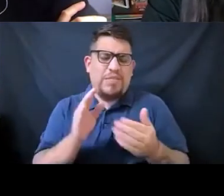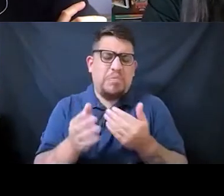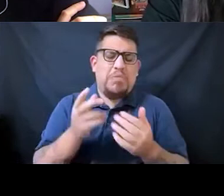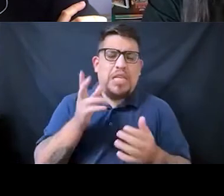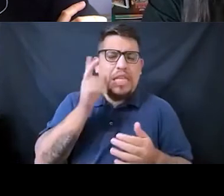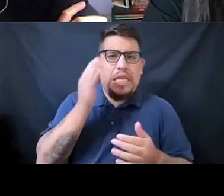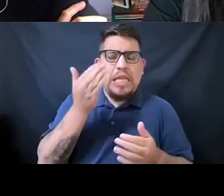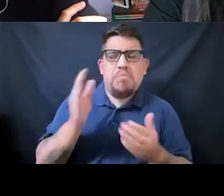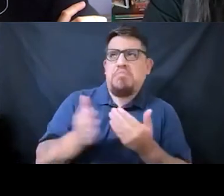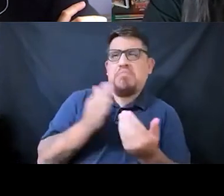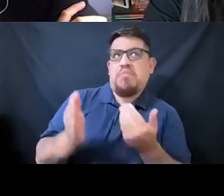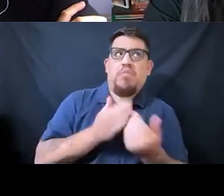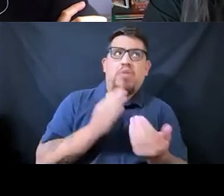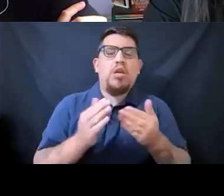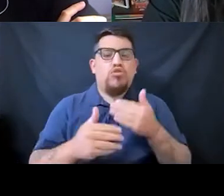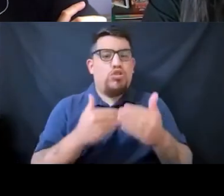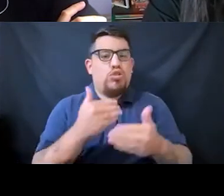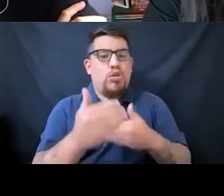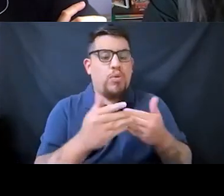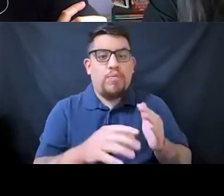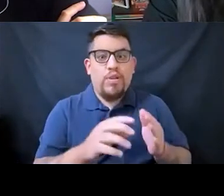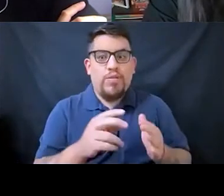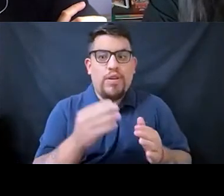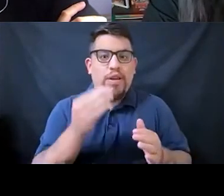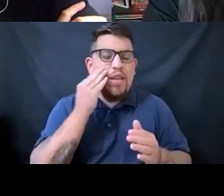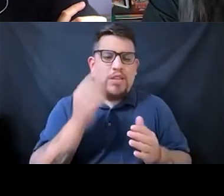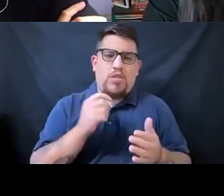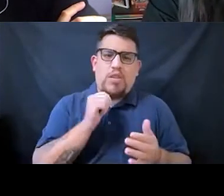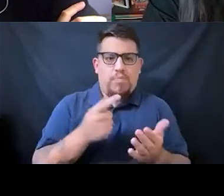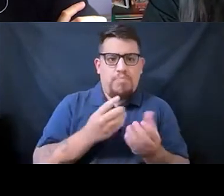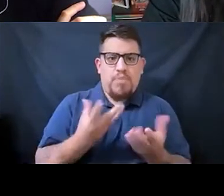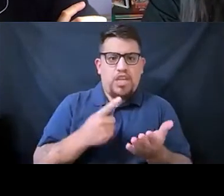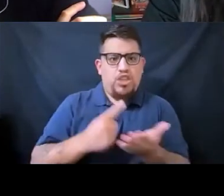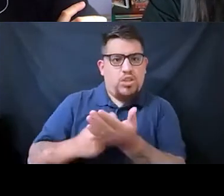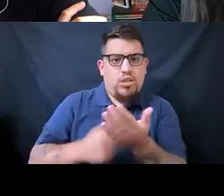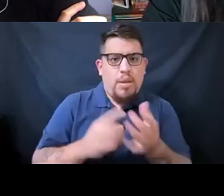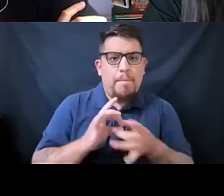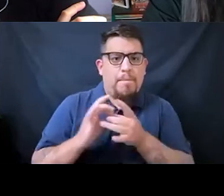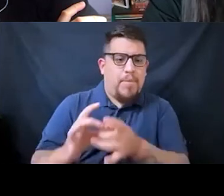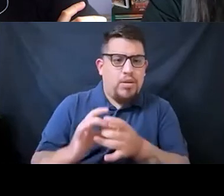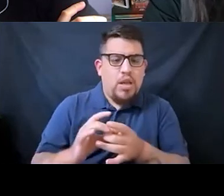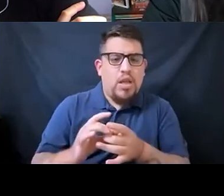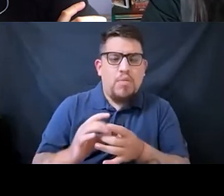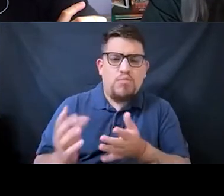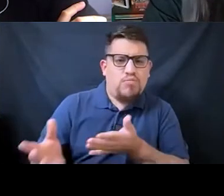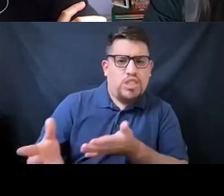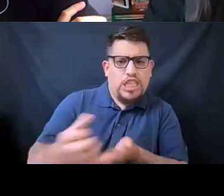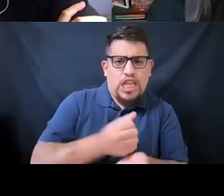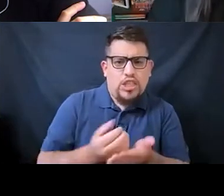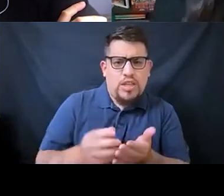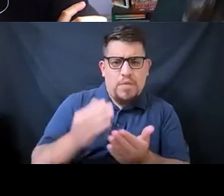so during this process, we discovered a lot of things that people don't talk about when they write books. And we kind of put together a list of things that